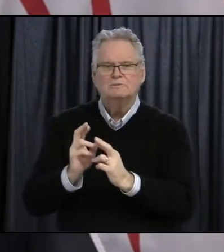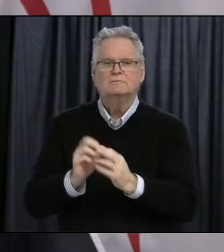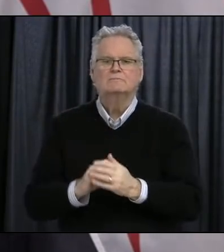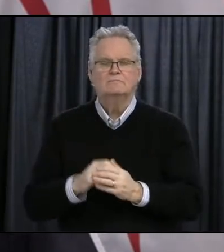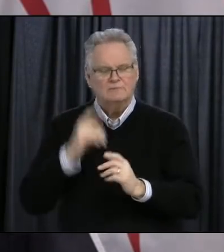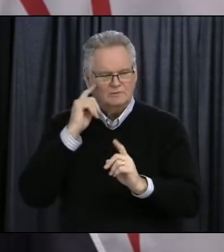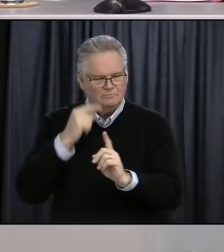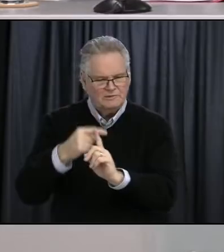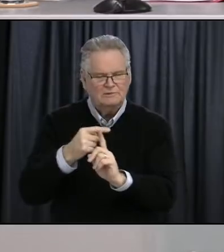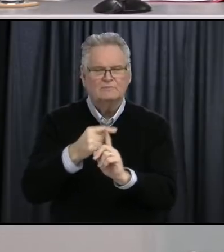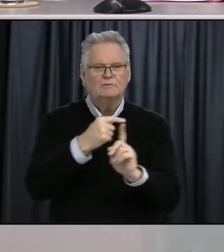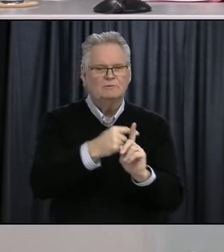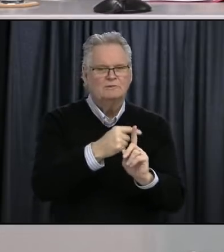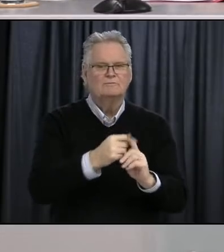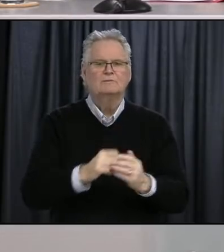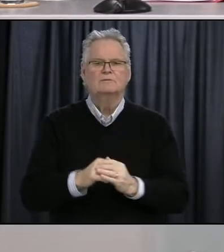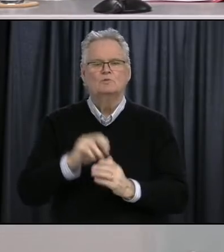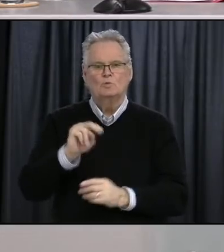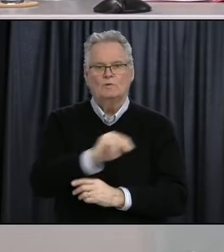Thank you.